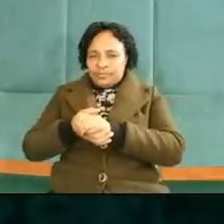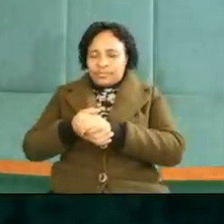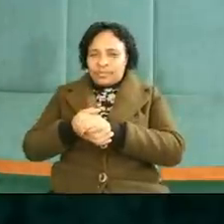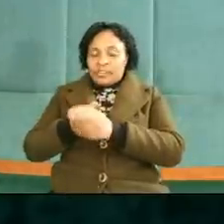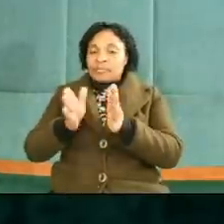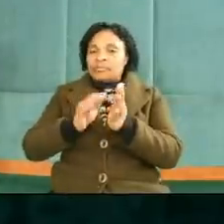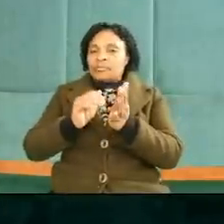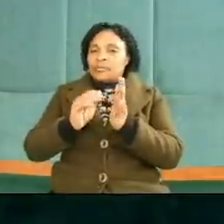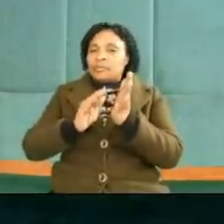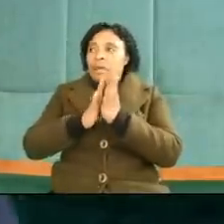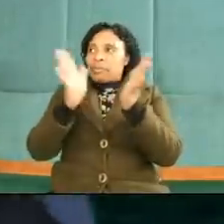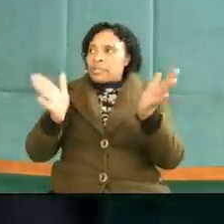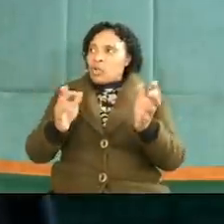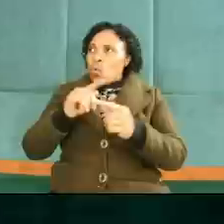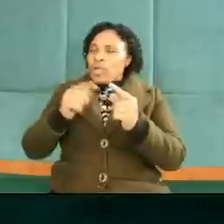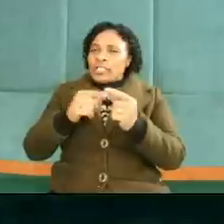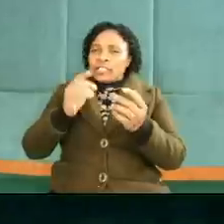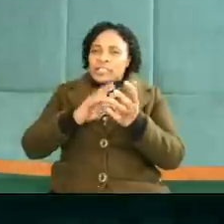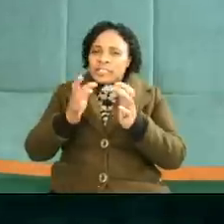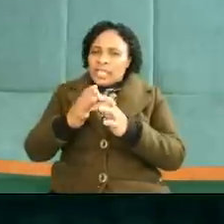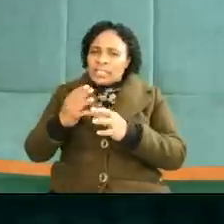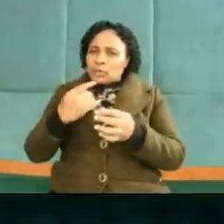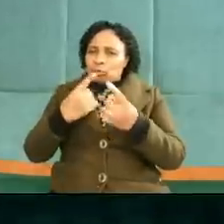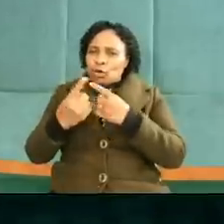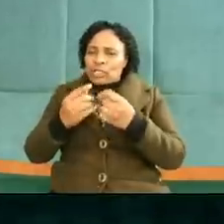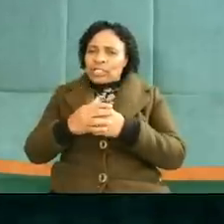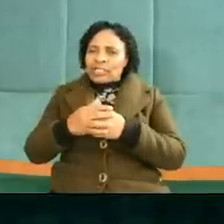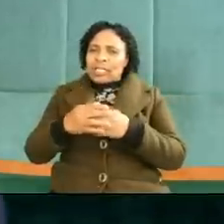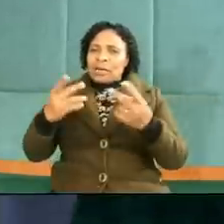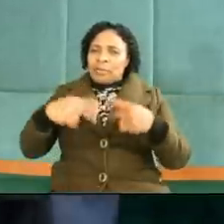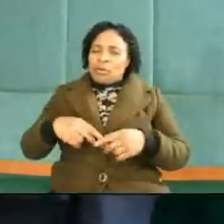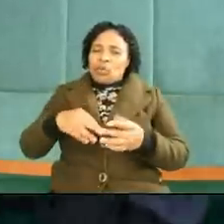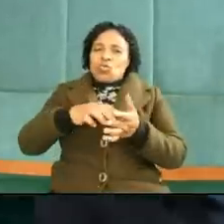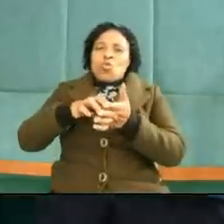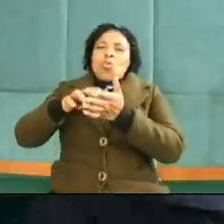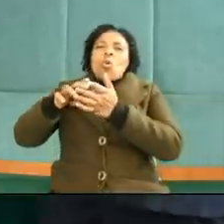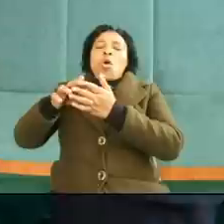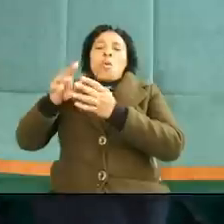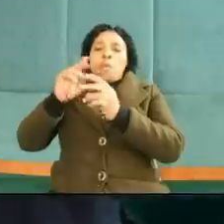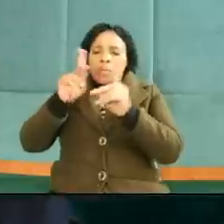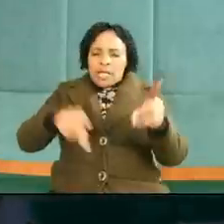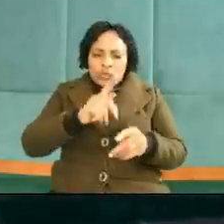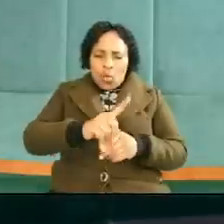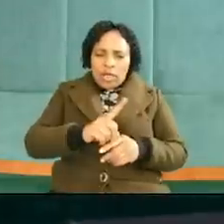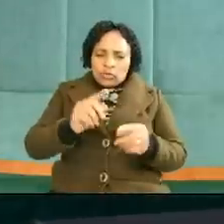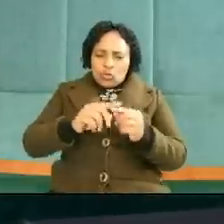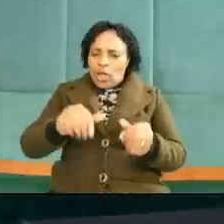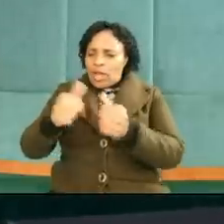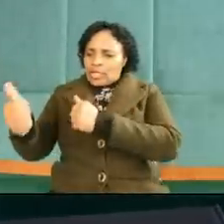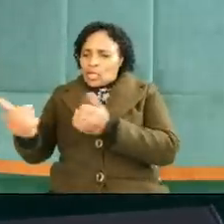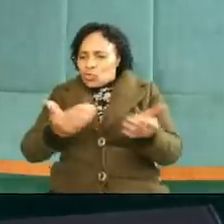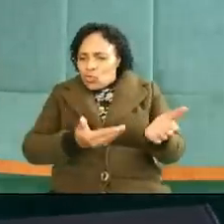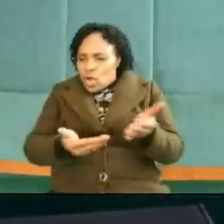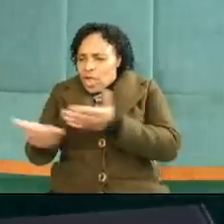the publication. Oh, when Jesus spoke, the people used to walk from one place to the other to carry a message. Am I